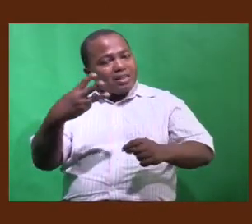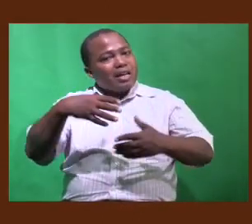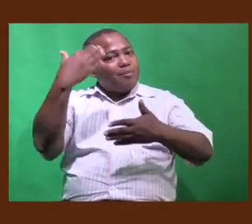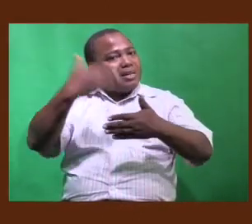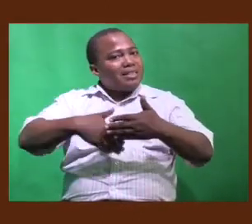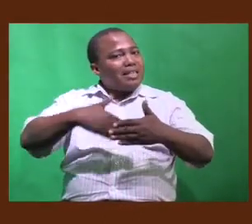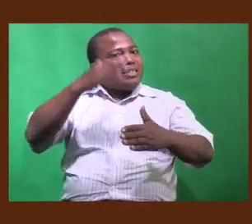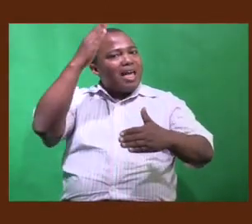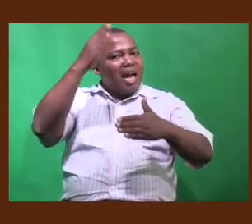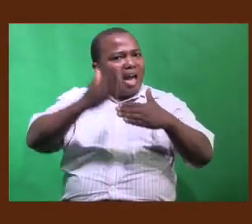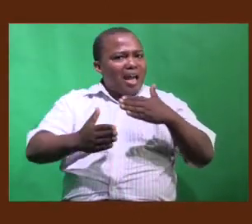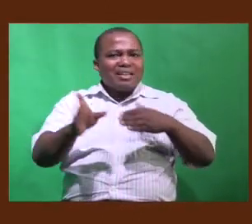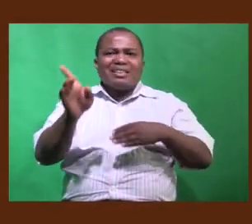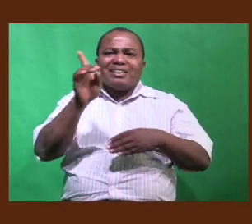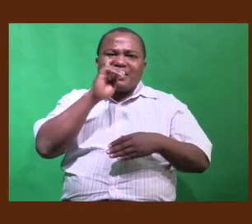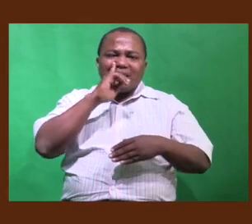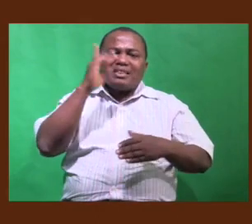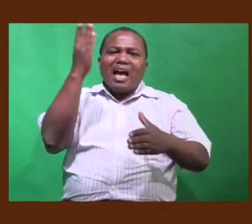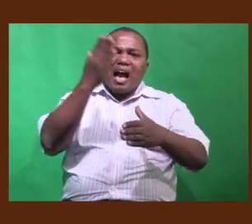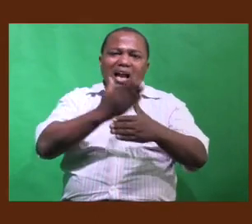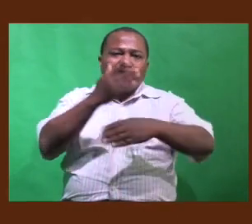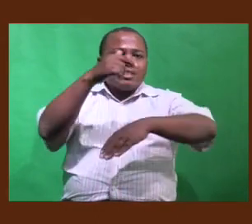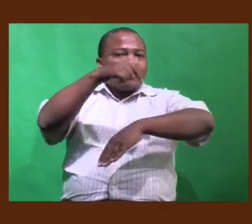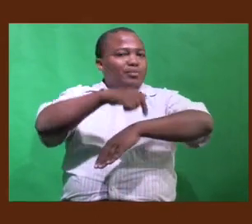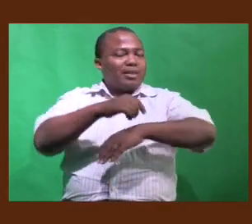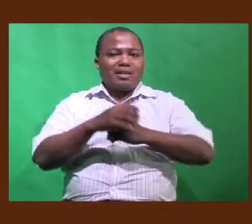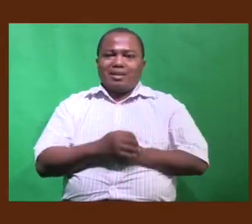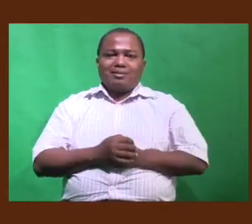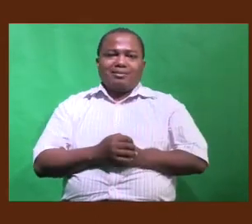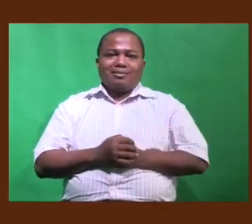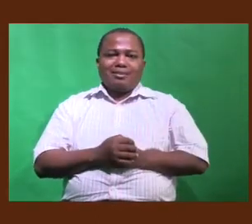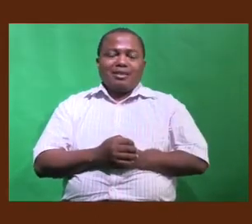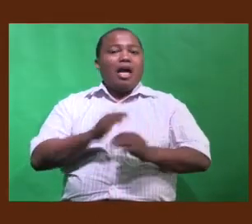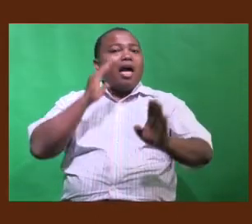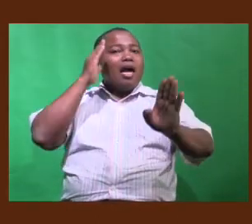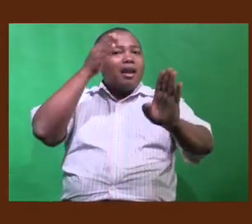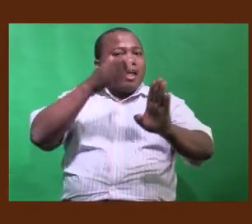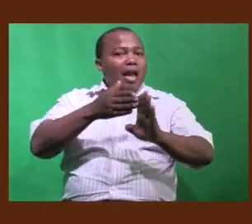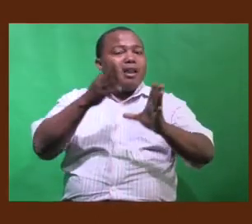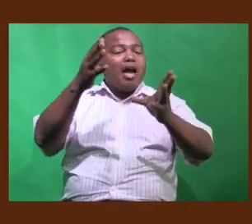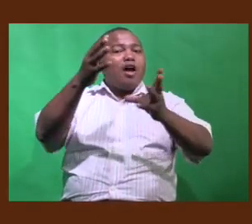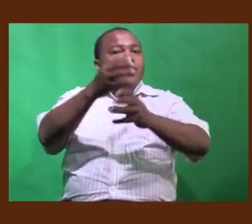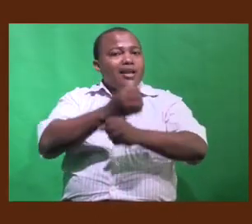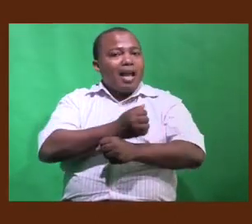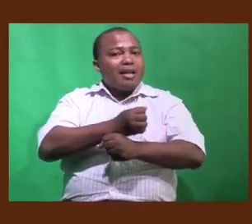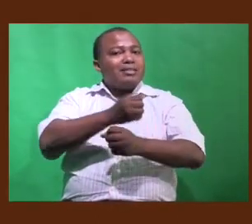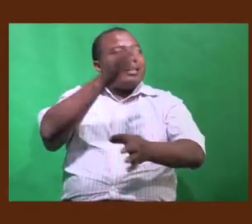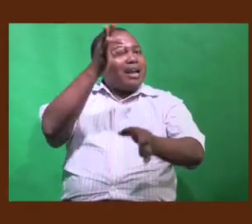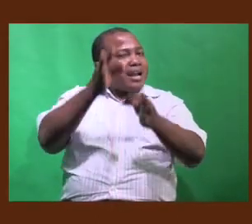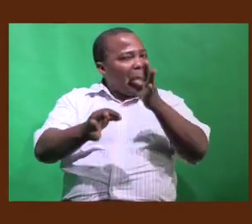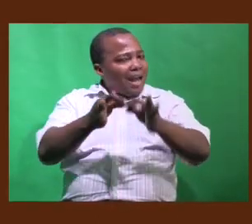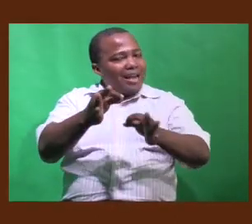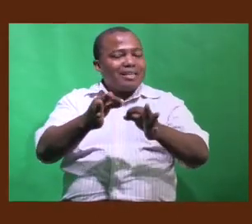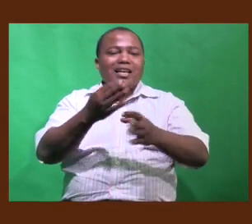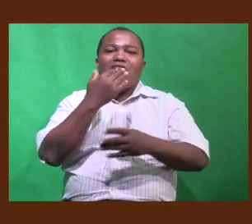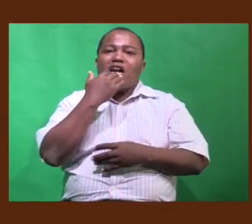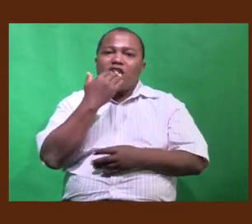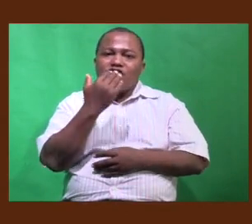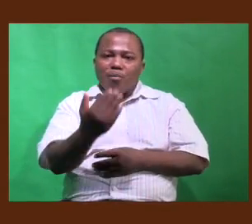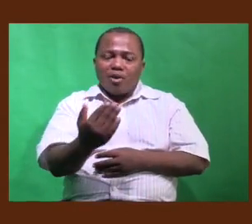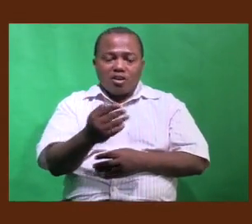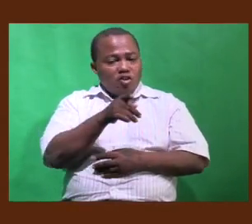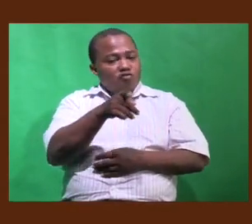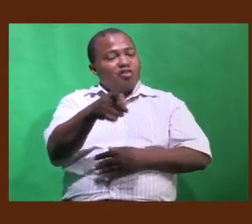of each accounting period in order to get the correct information for that